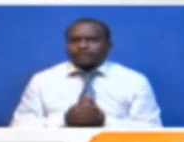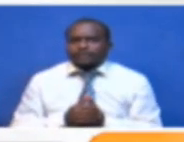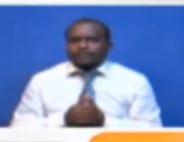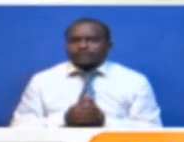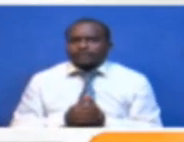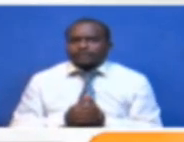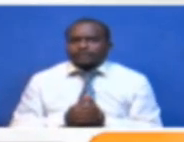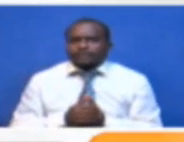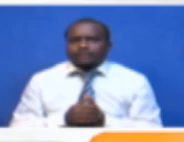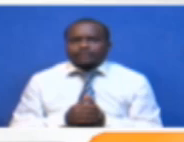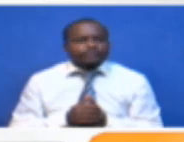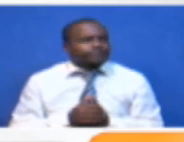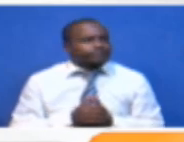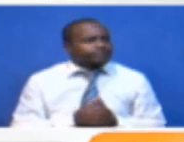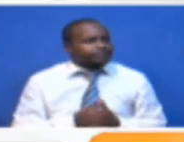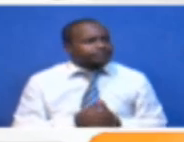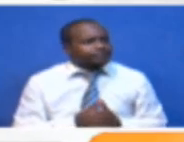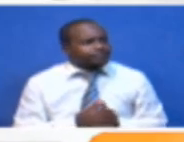Let me tell you.